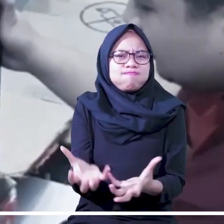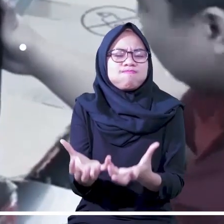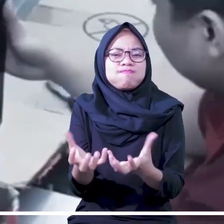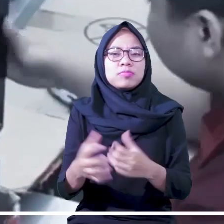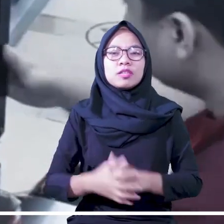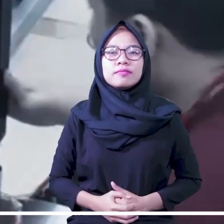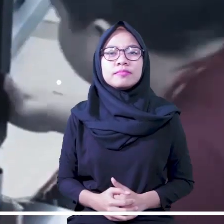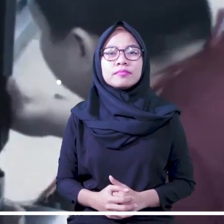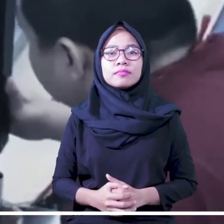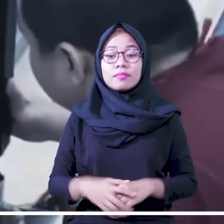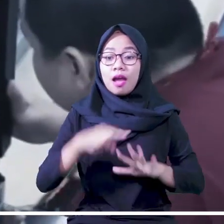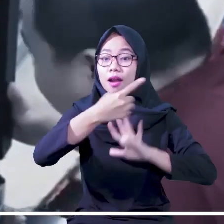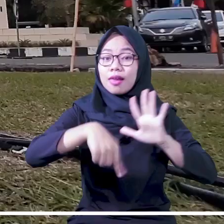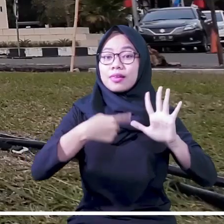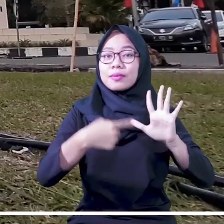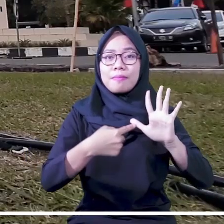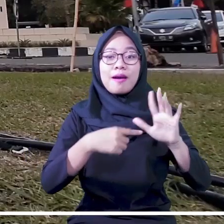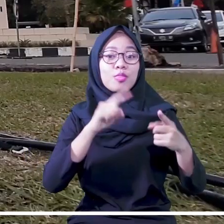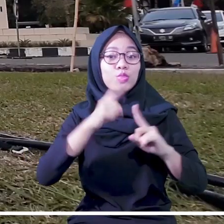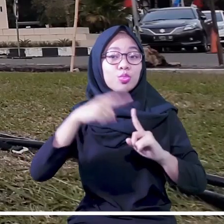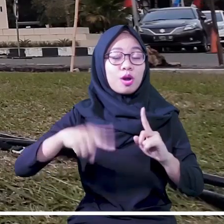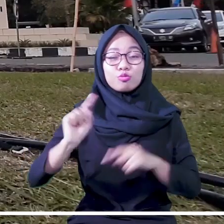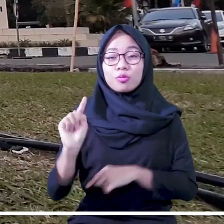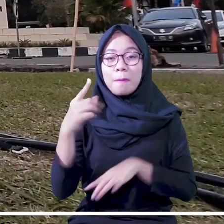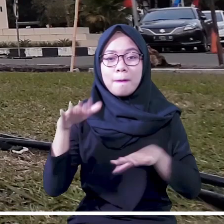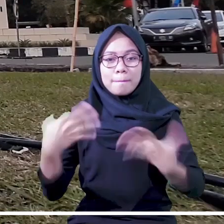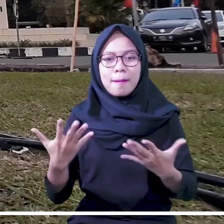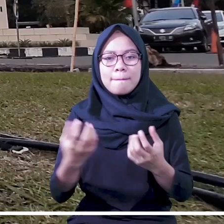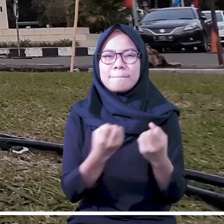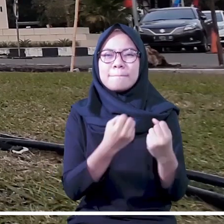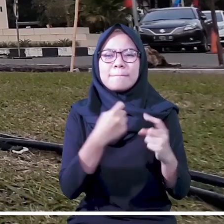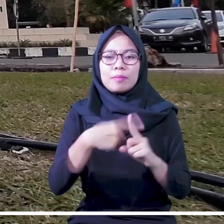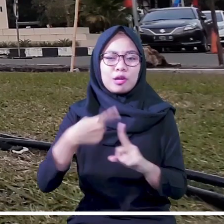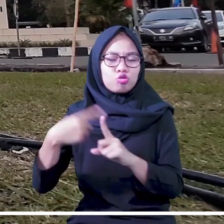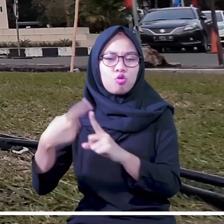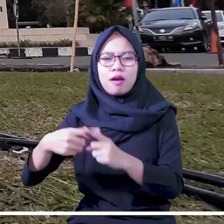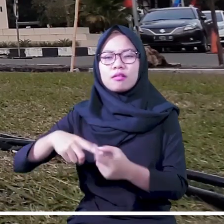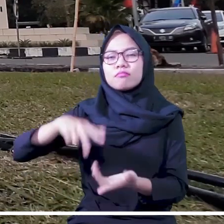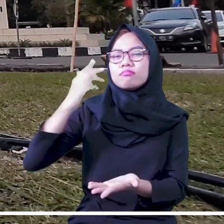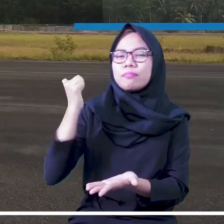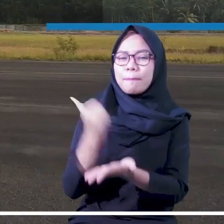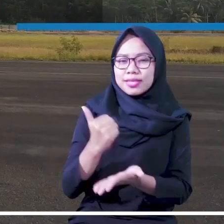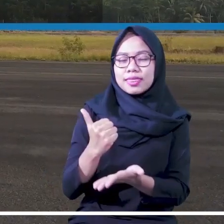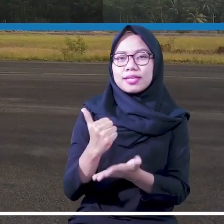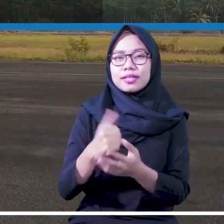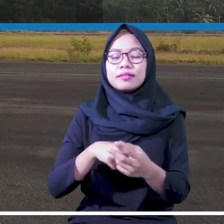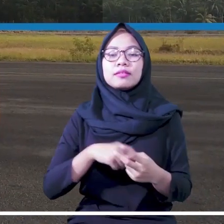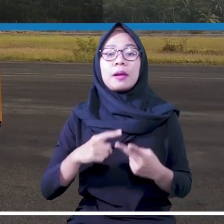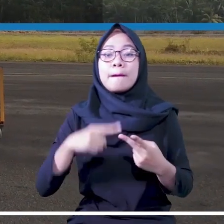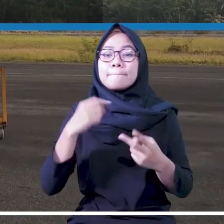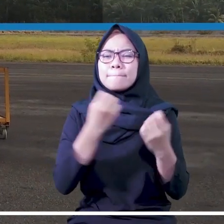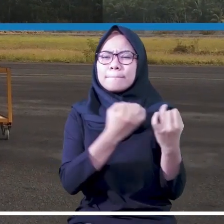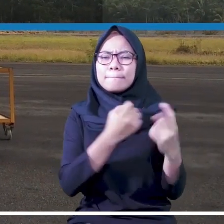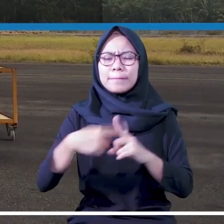Workgroup, which encompasses five surveys: absolute gravity measurement, airborne,